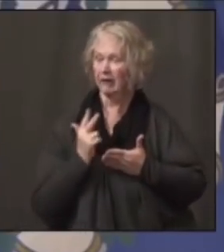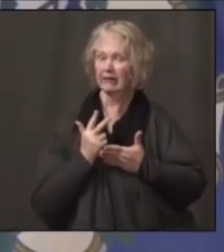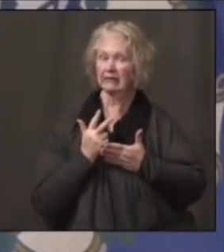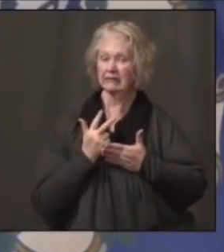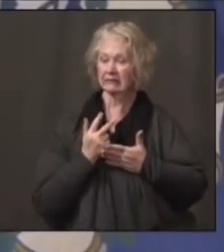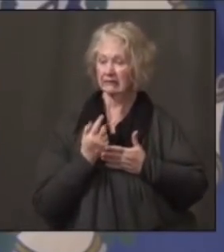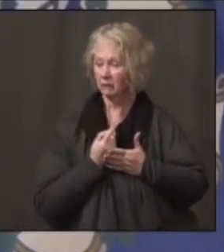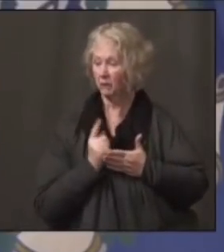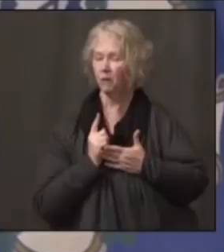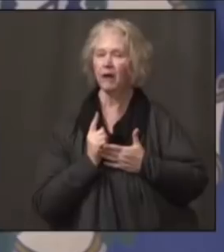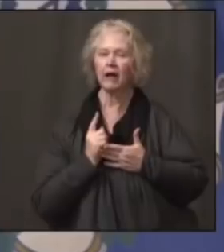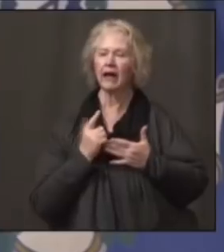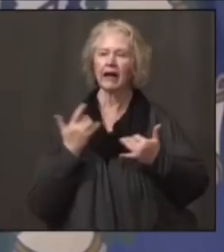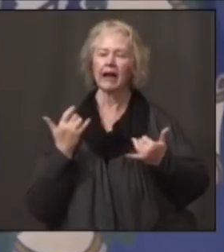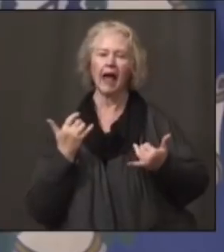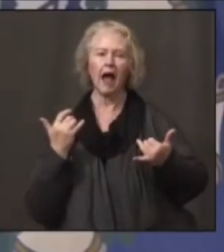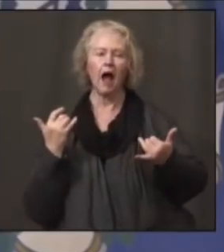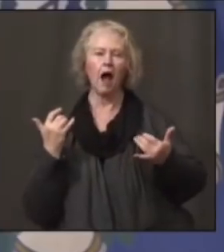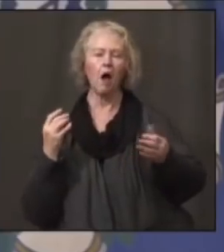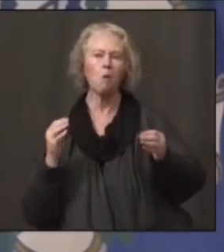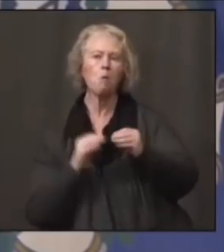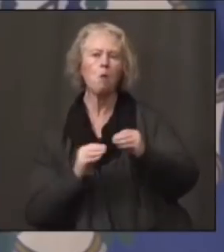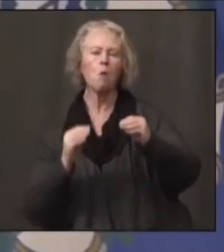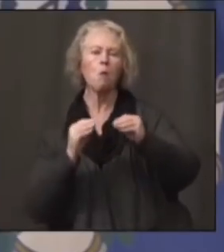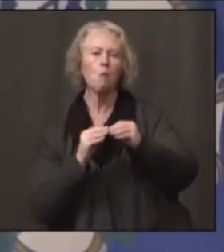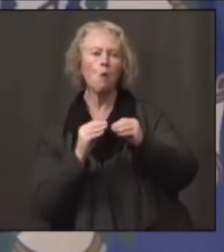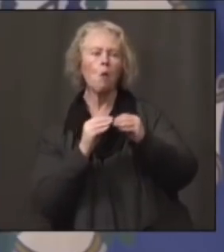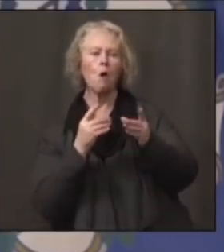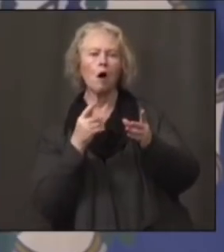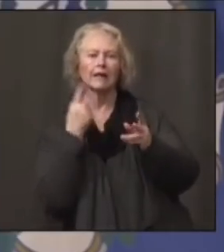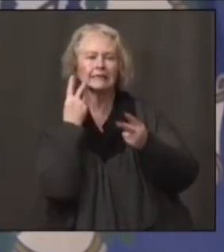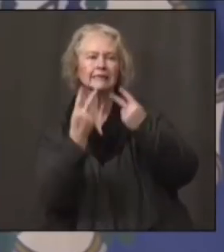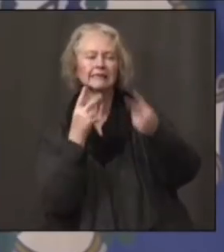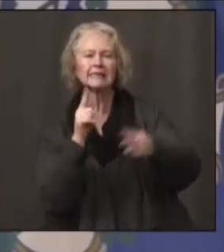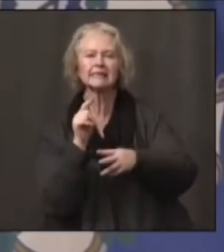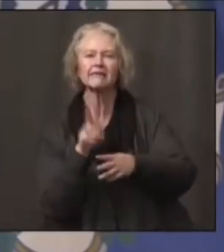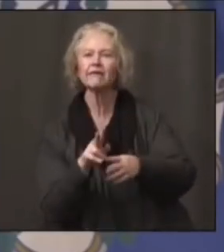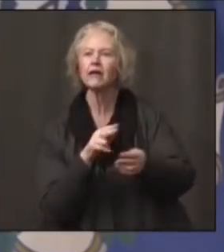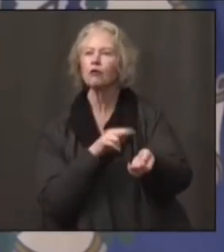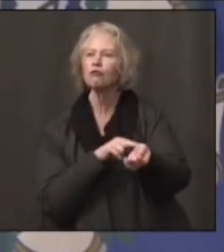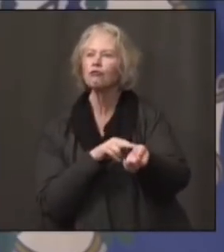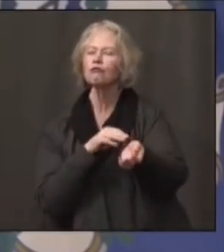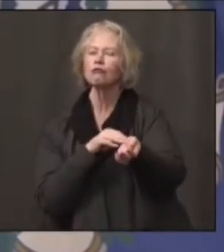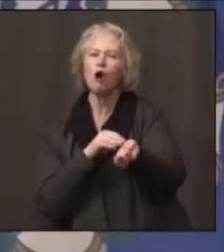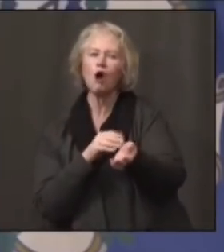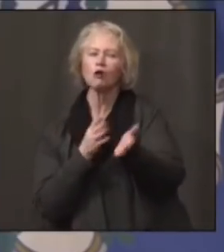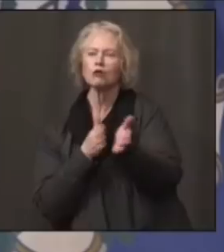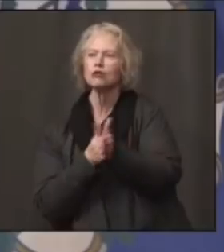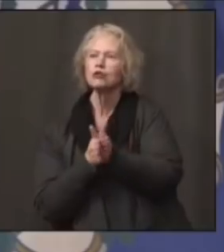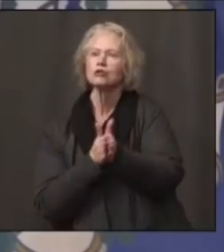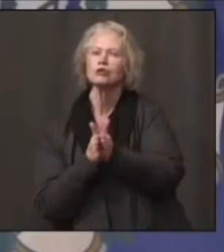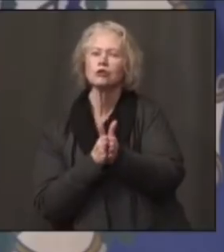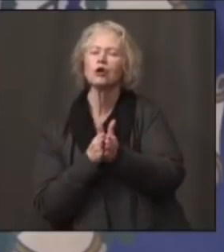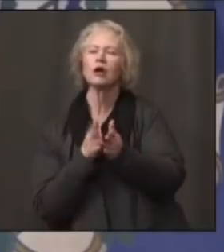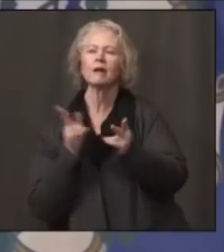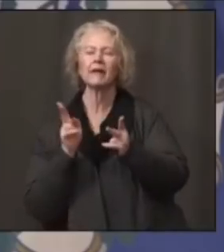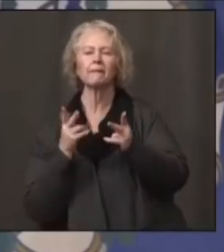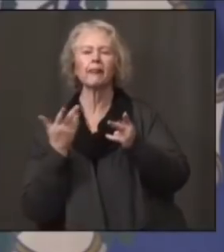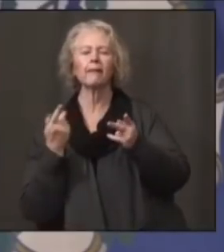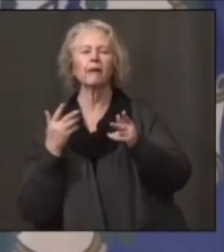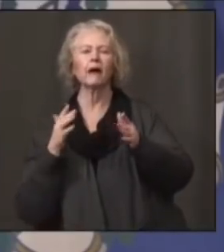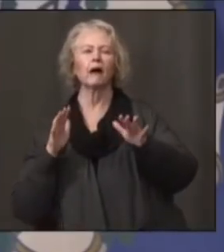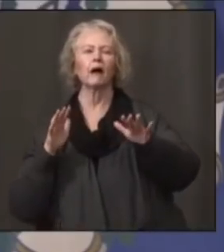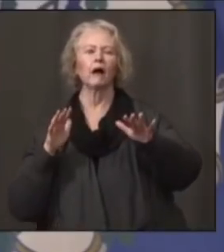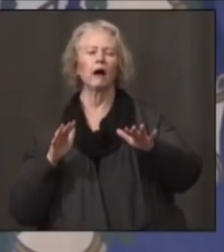of TV, a lot of nurses lining up to get the vaccine, a lot of doctors, they think that some of that anxiety is maybe going